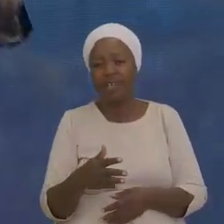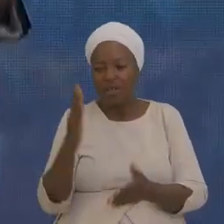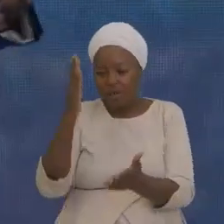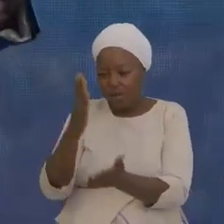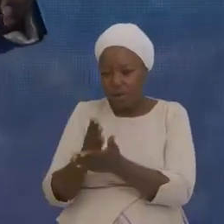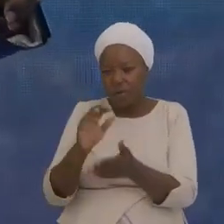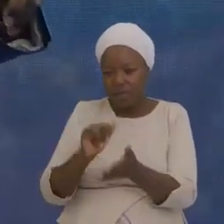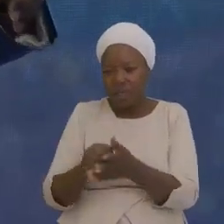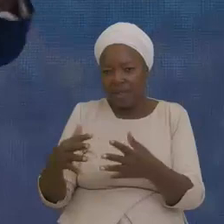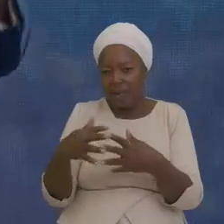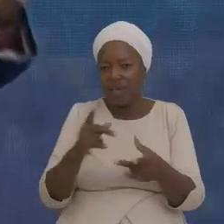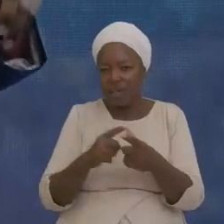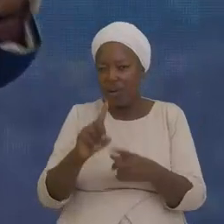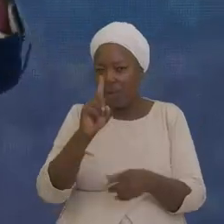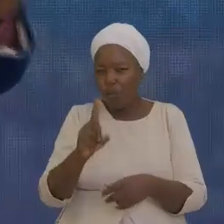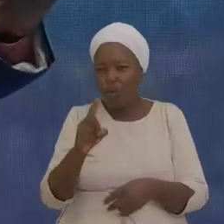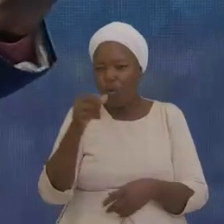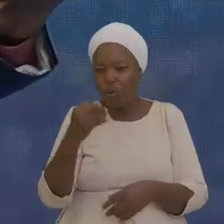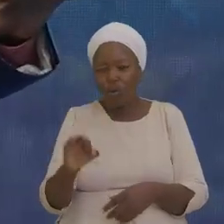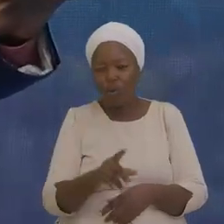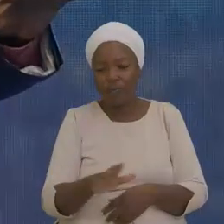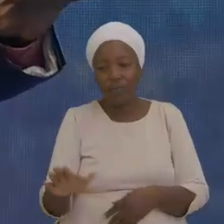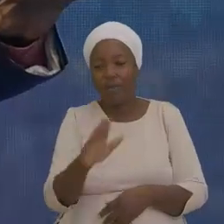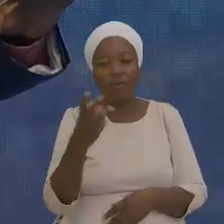One of them was deaf and dumb.